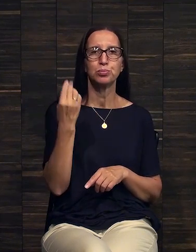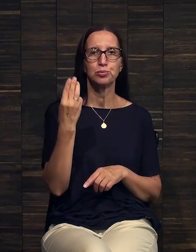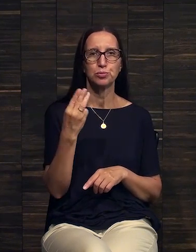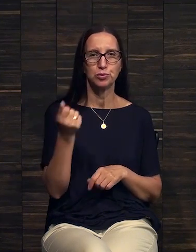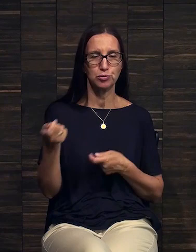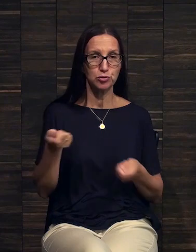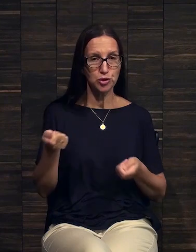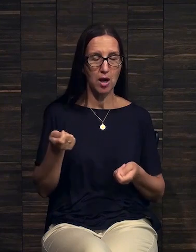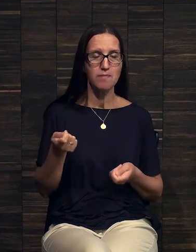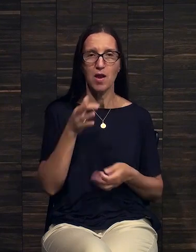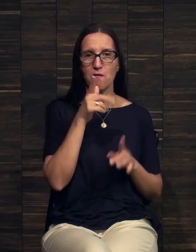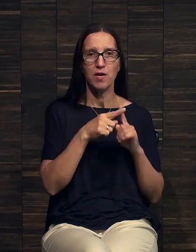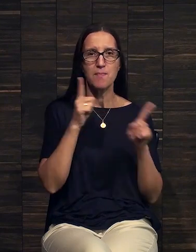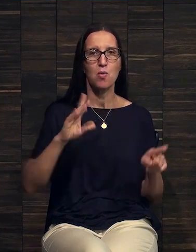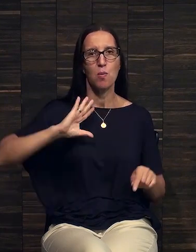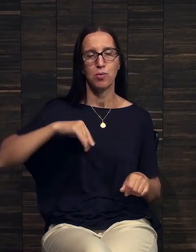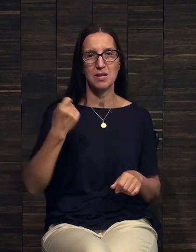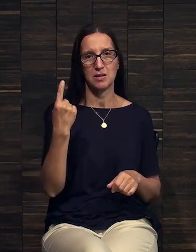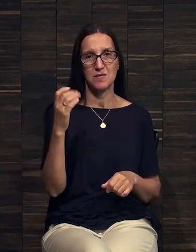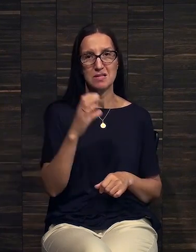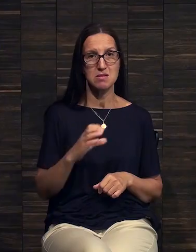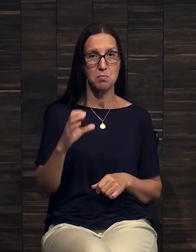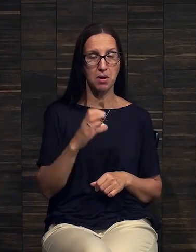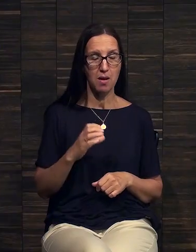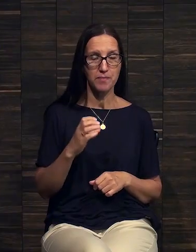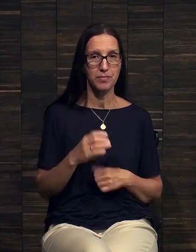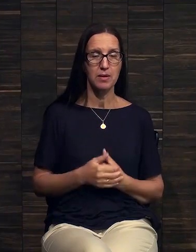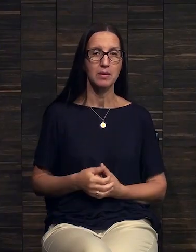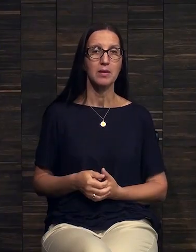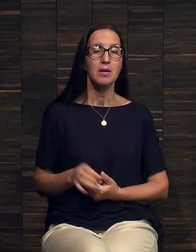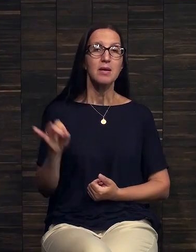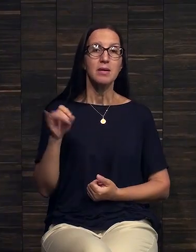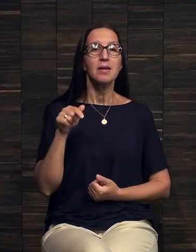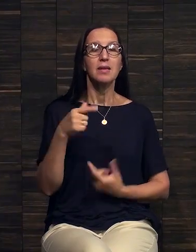is tightening the screws after